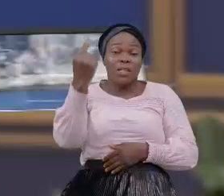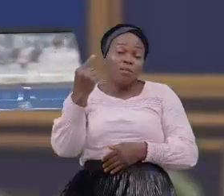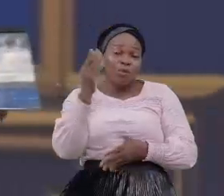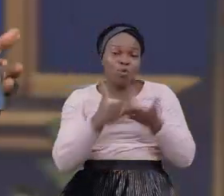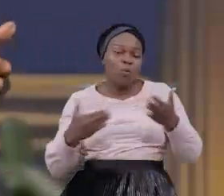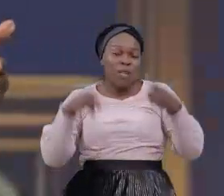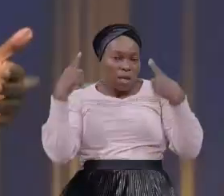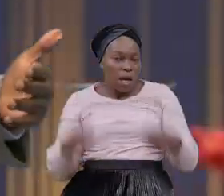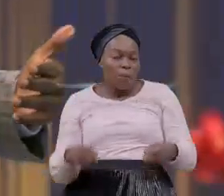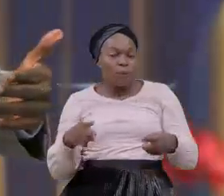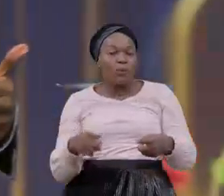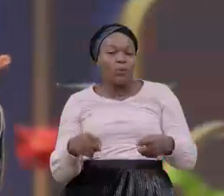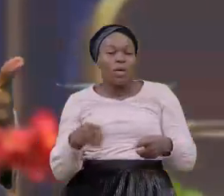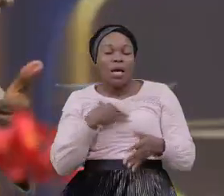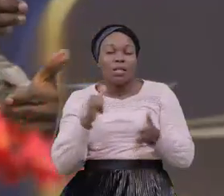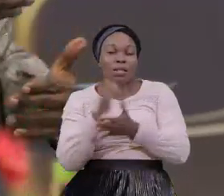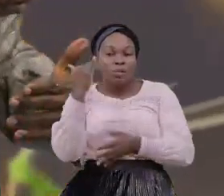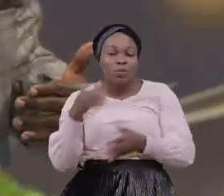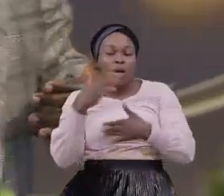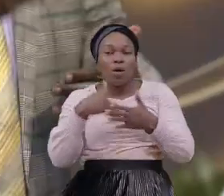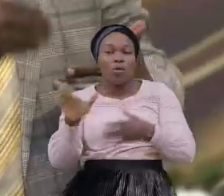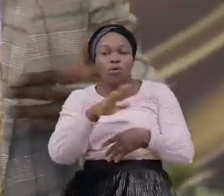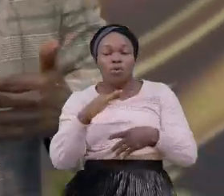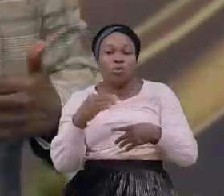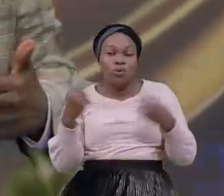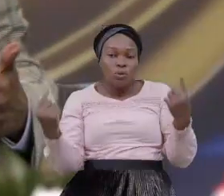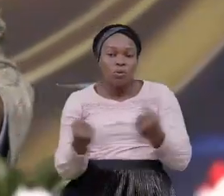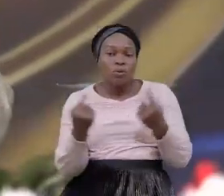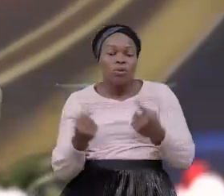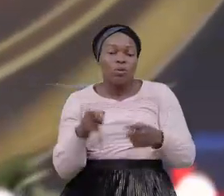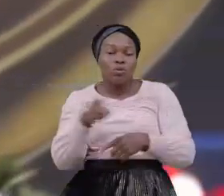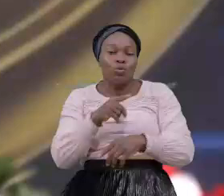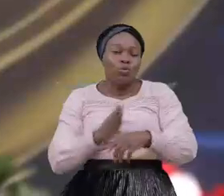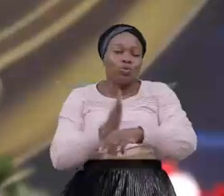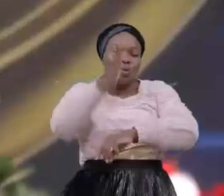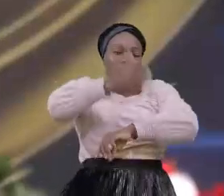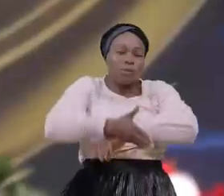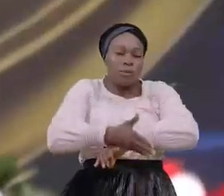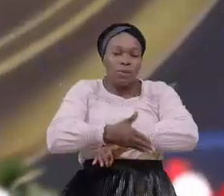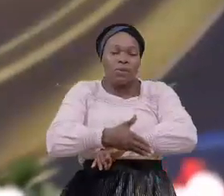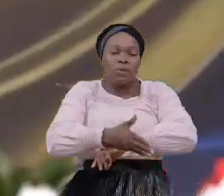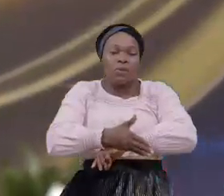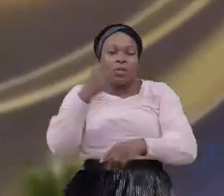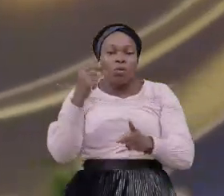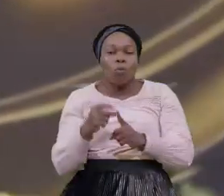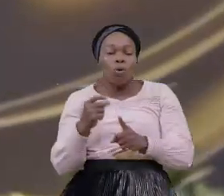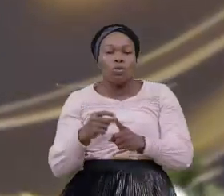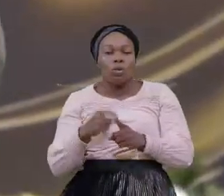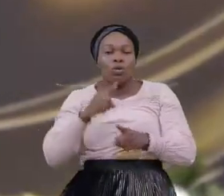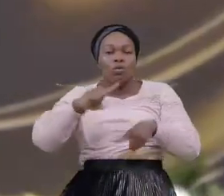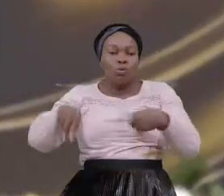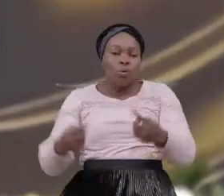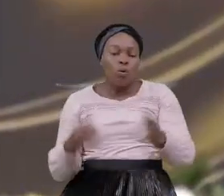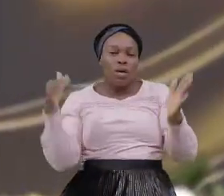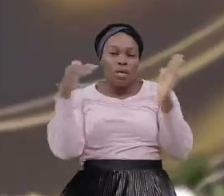transgressions, you cross the line. You transgress its word. You transgress its